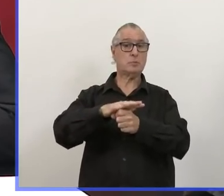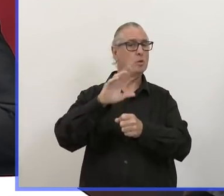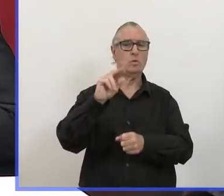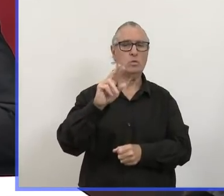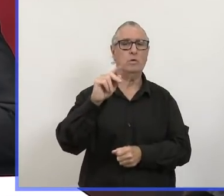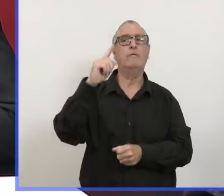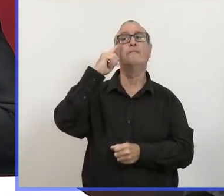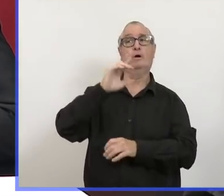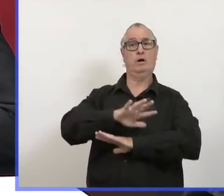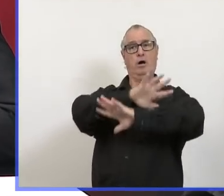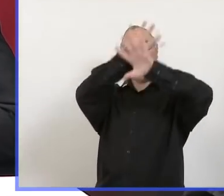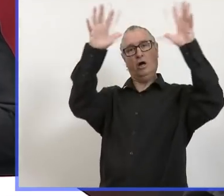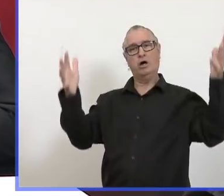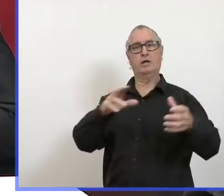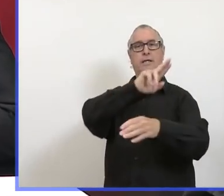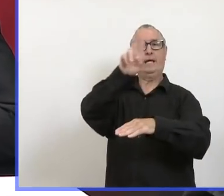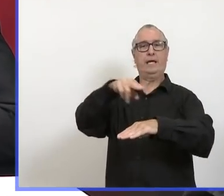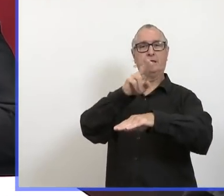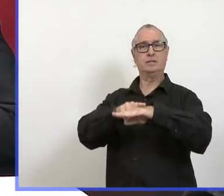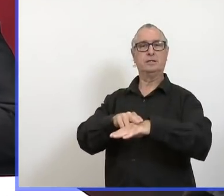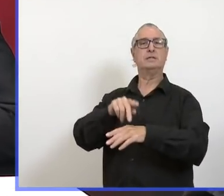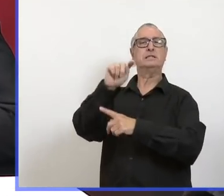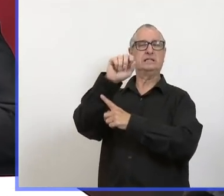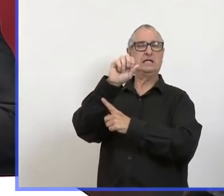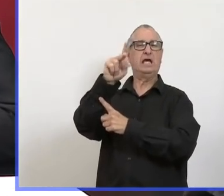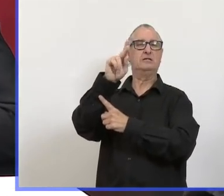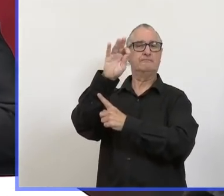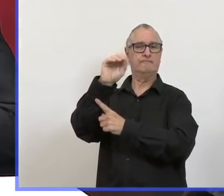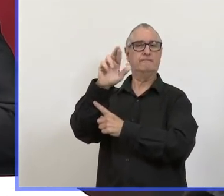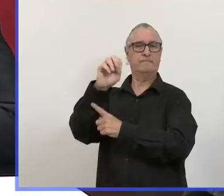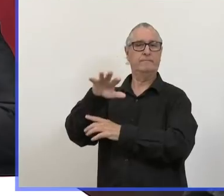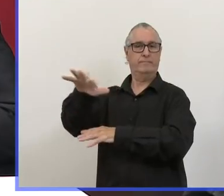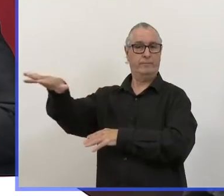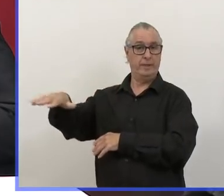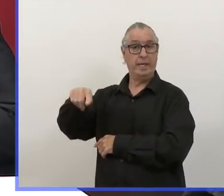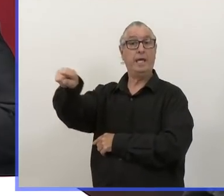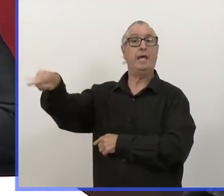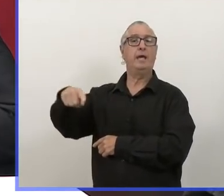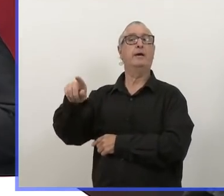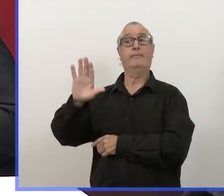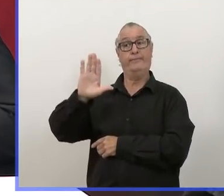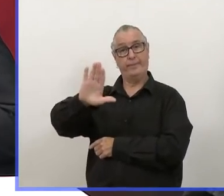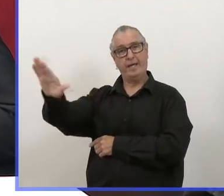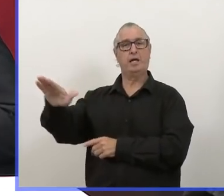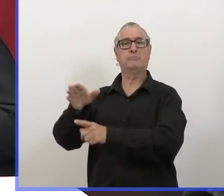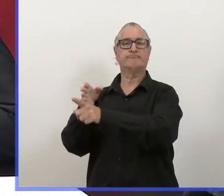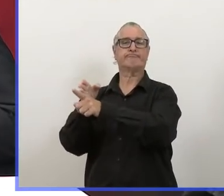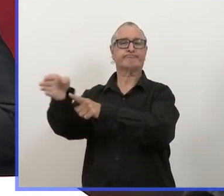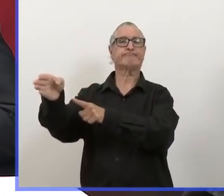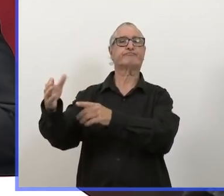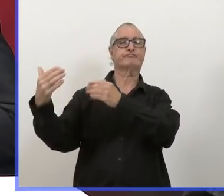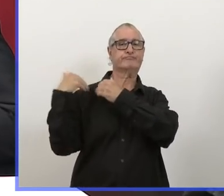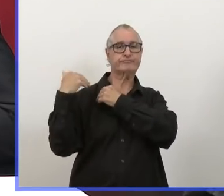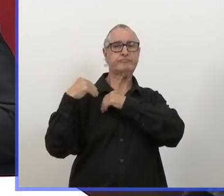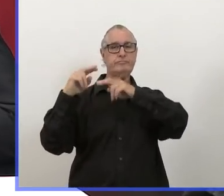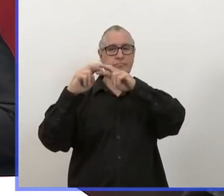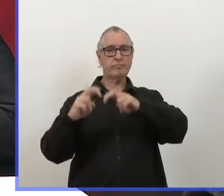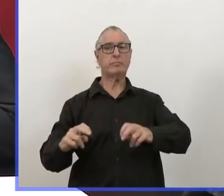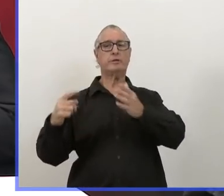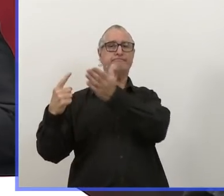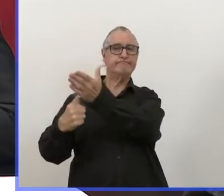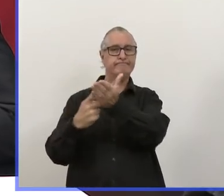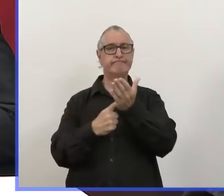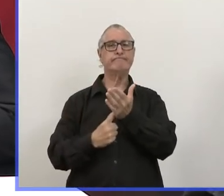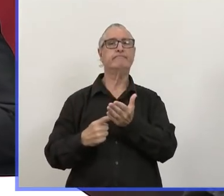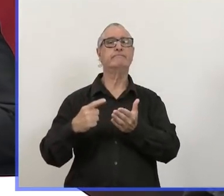loop in with on a regular basis. We have meetings regularly throughout the week discussing these matters. discussing matters of vaccine effectiveness relating